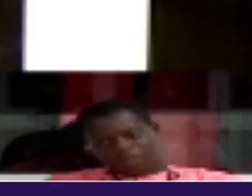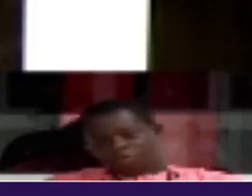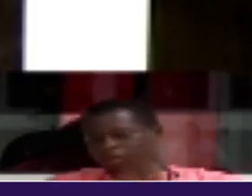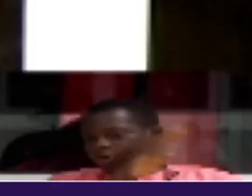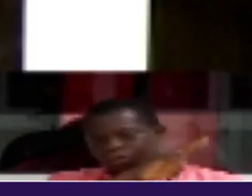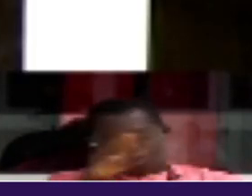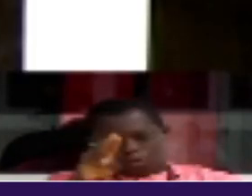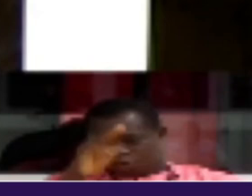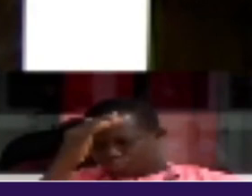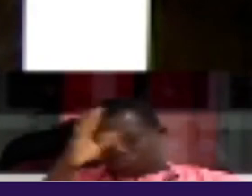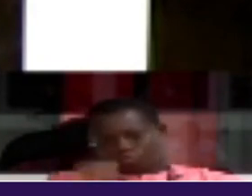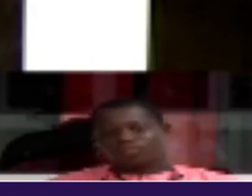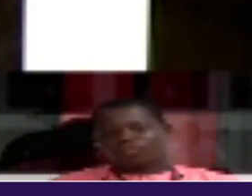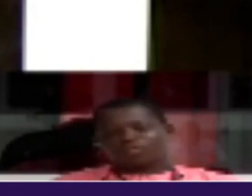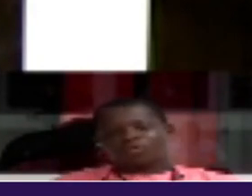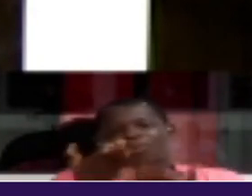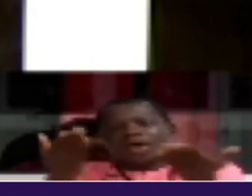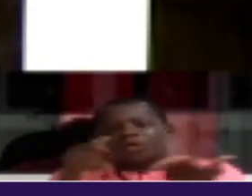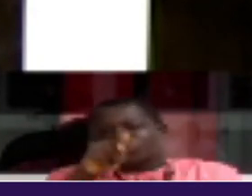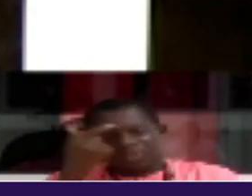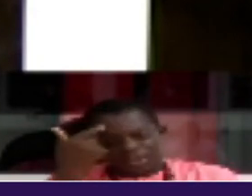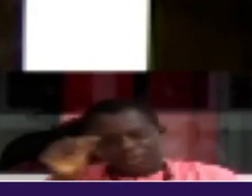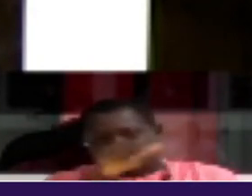Why do you think somebody else would?